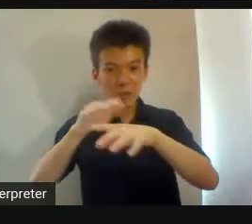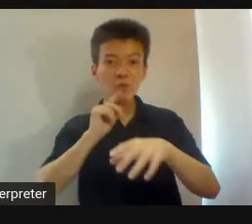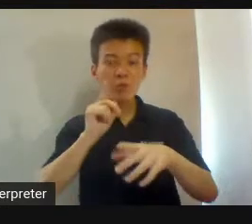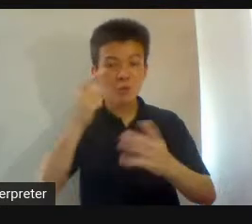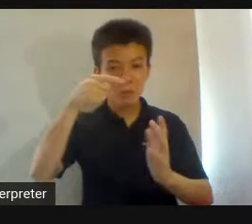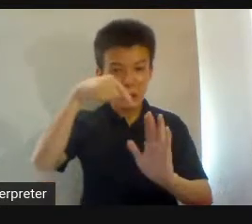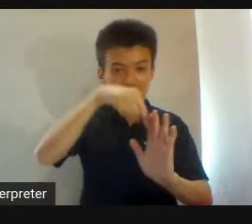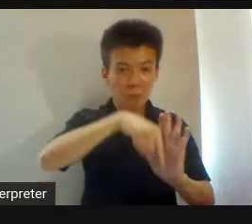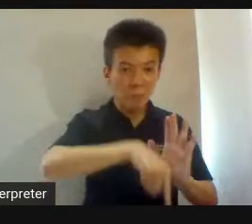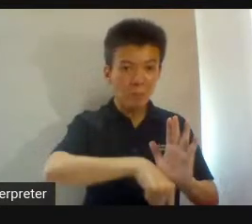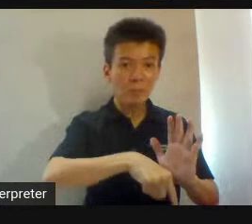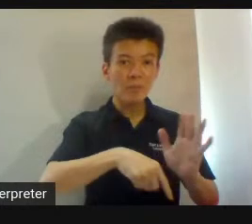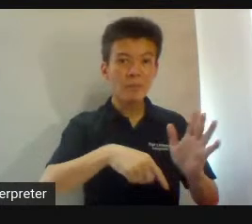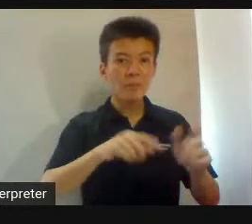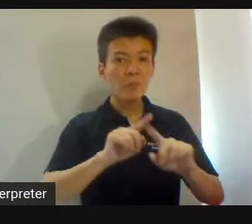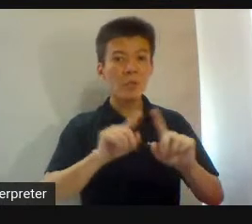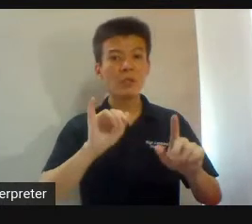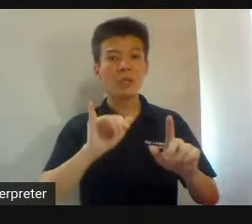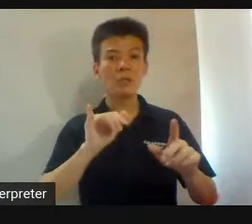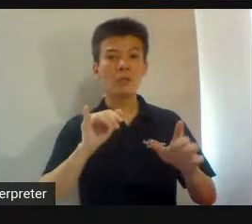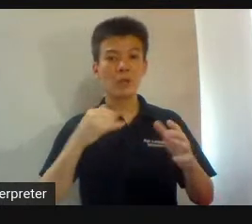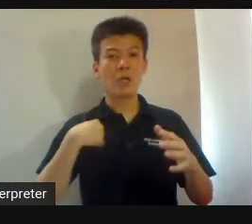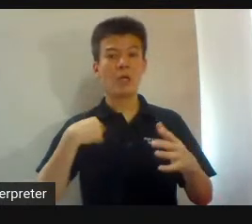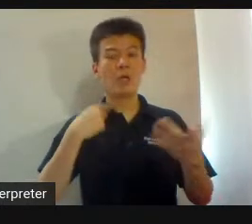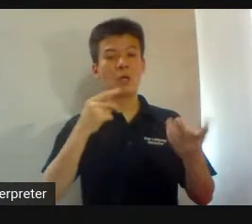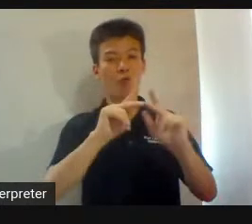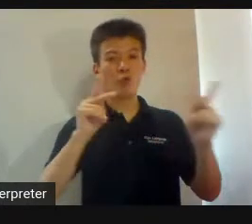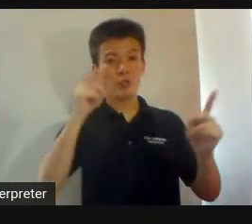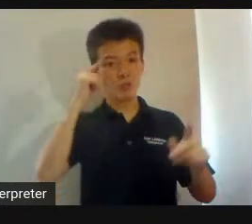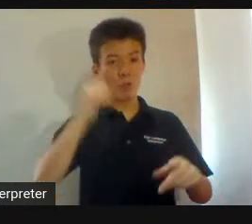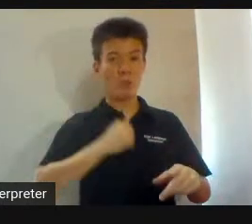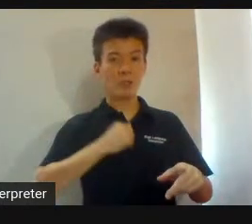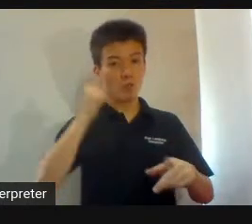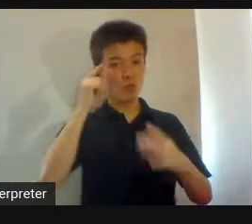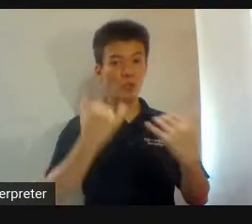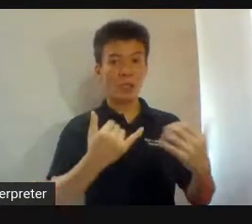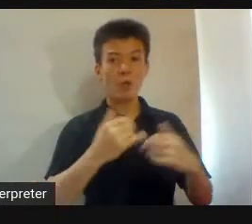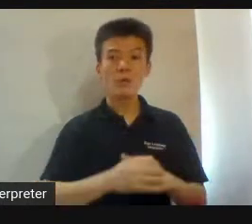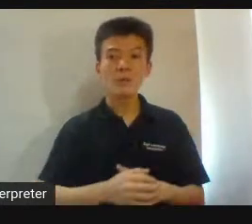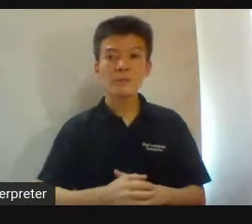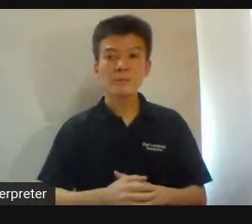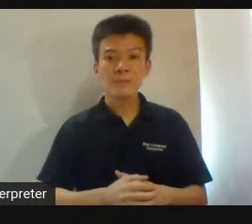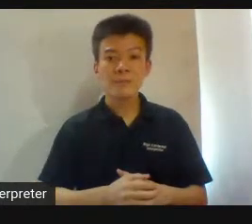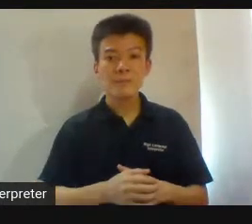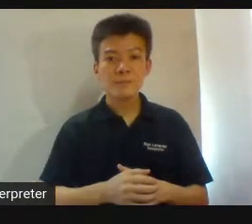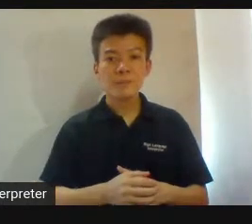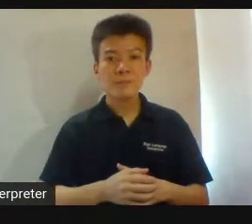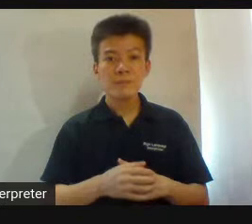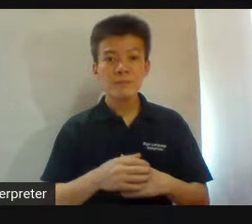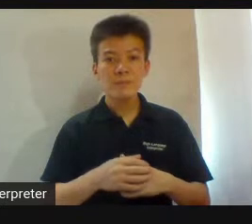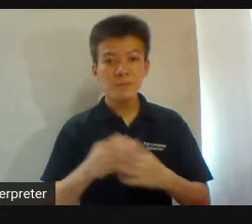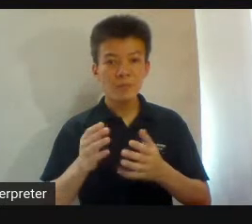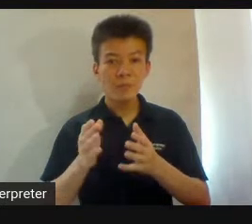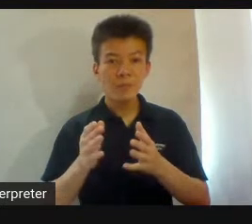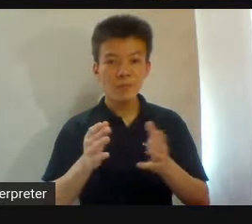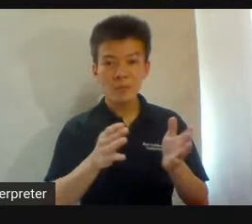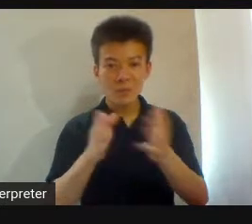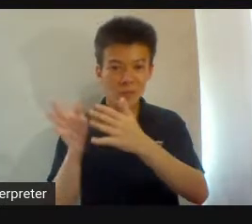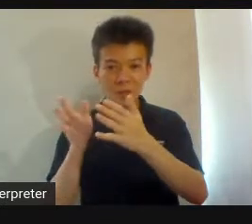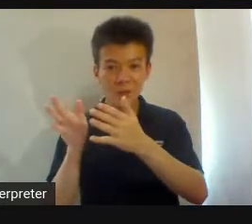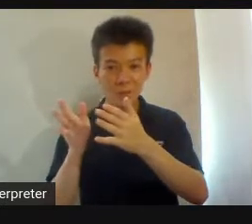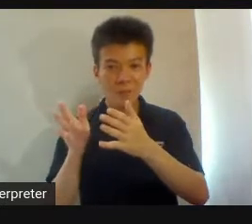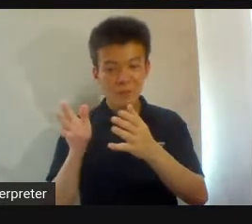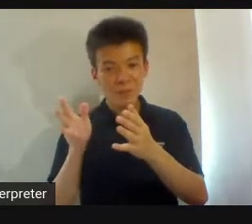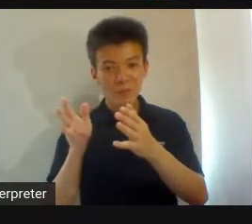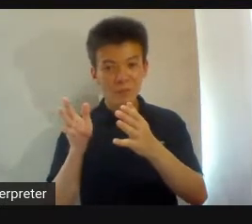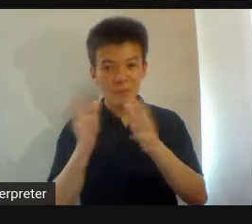deep. But yeah, that's kind of how I would phrase it for myself at the moment. I'll throw it over to Grace, shall I? Yeah, I'll